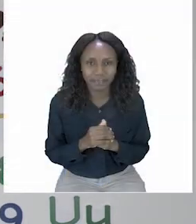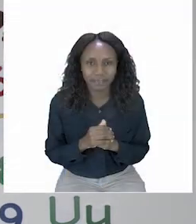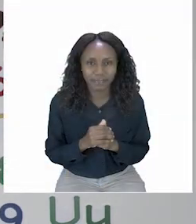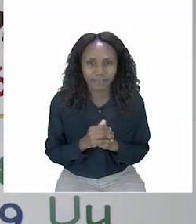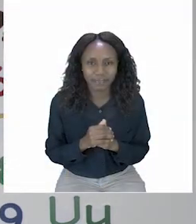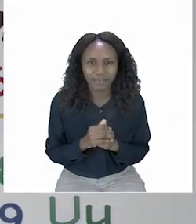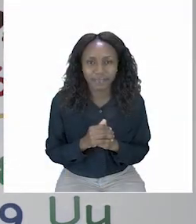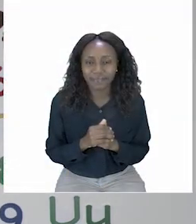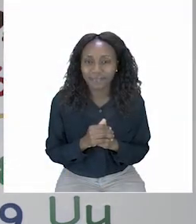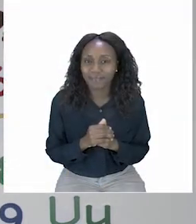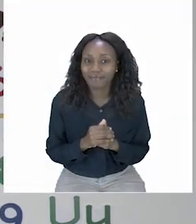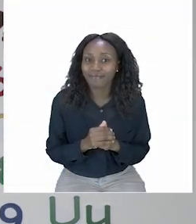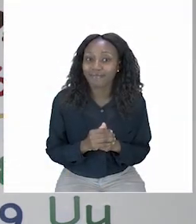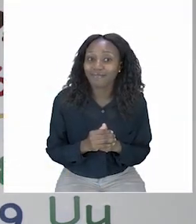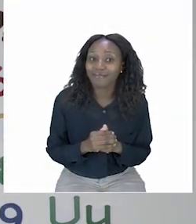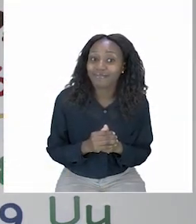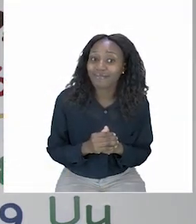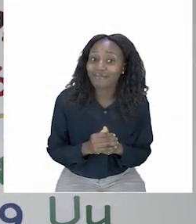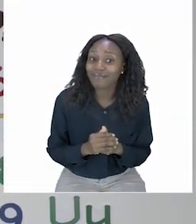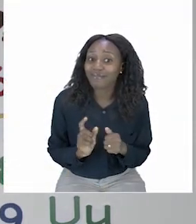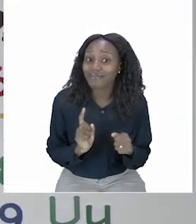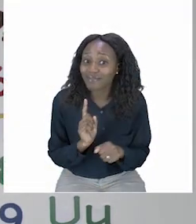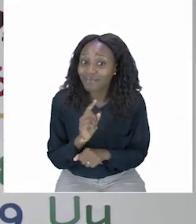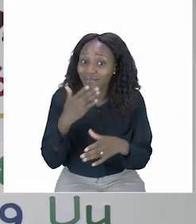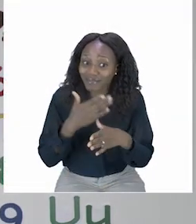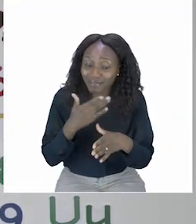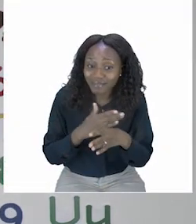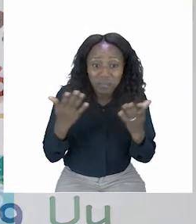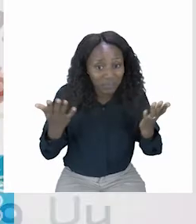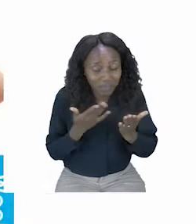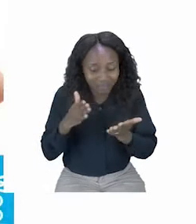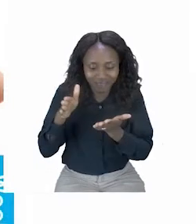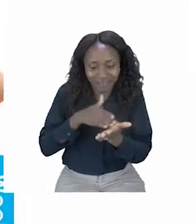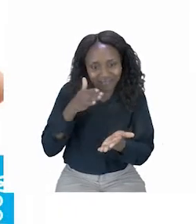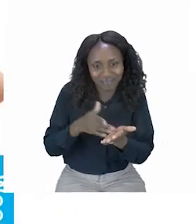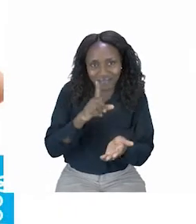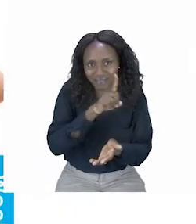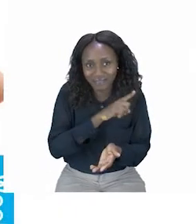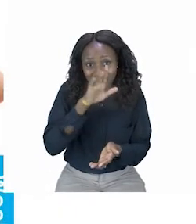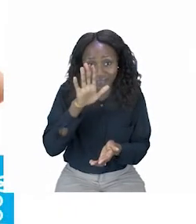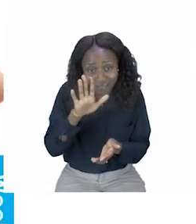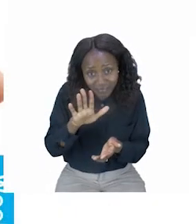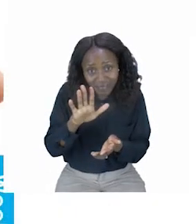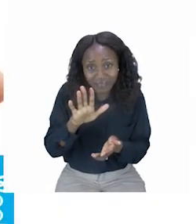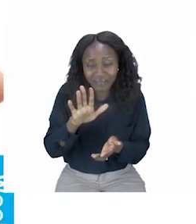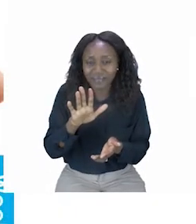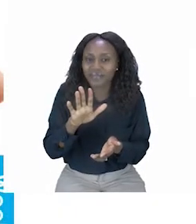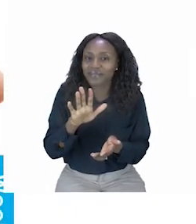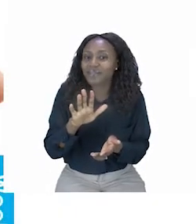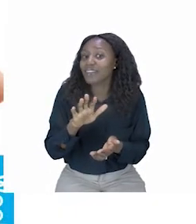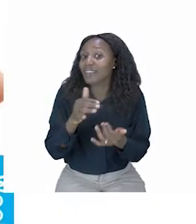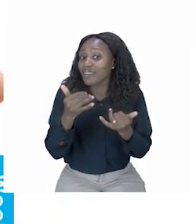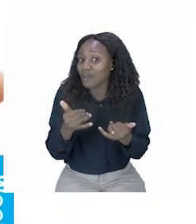Our first exercise for today can be found on page 15. On page 15, we